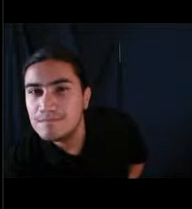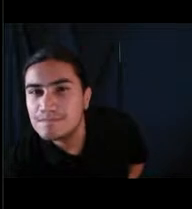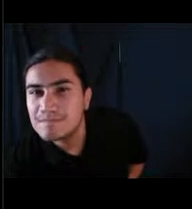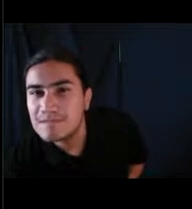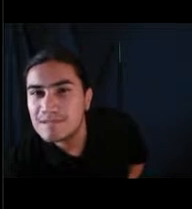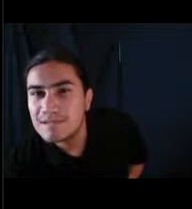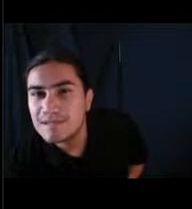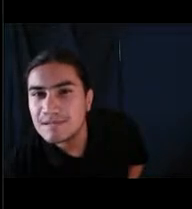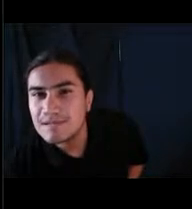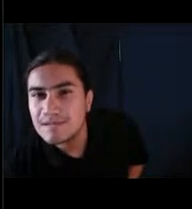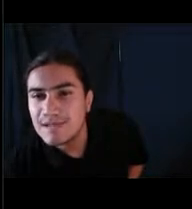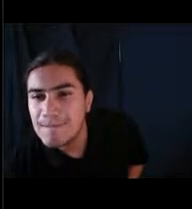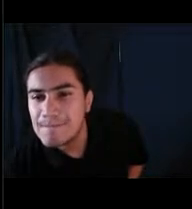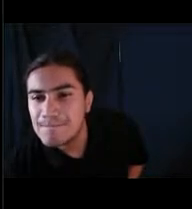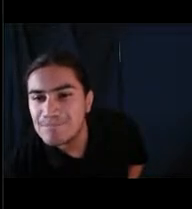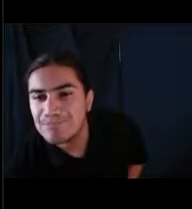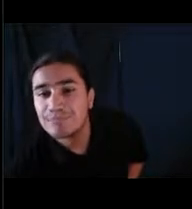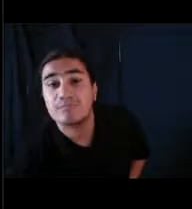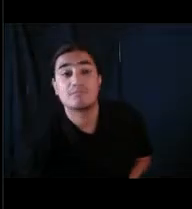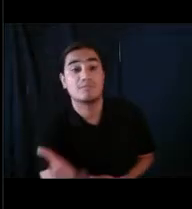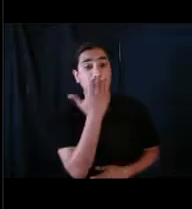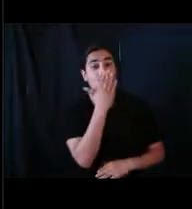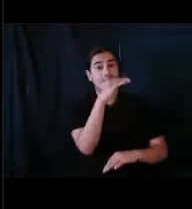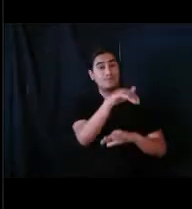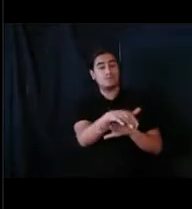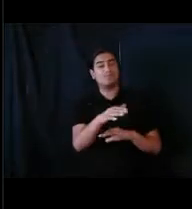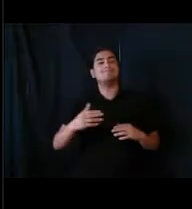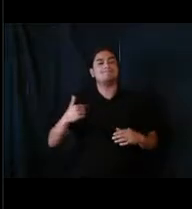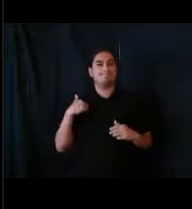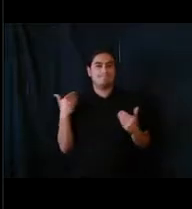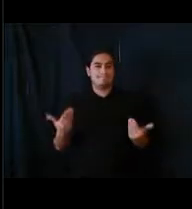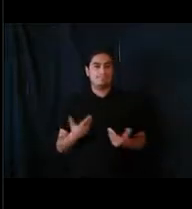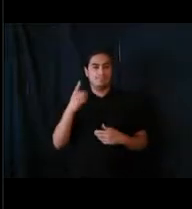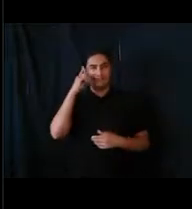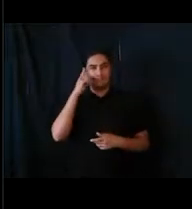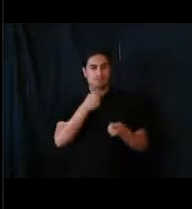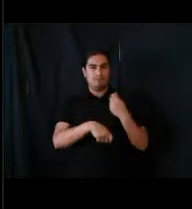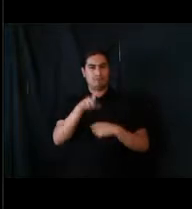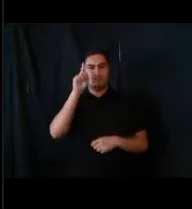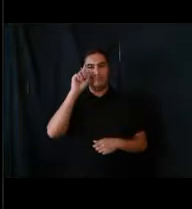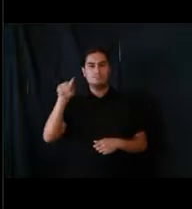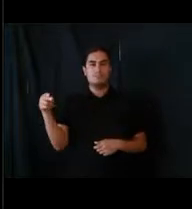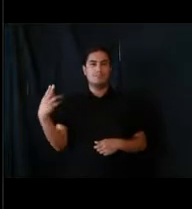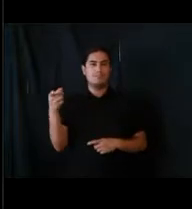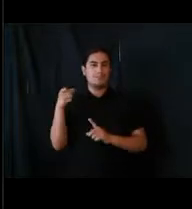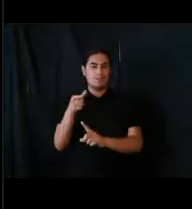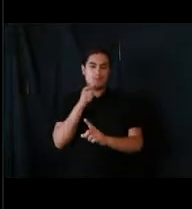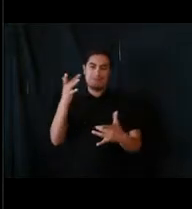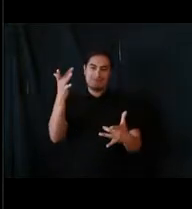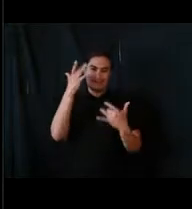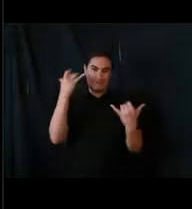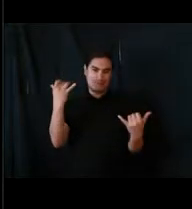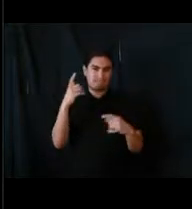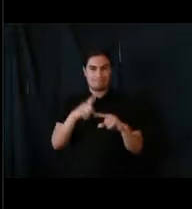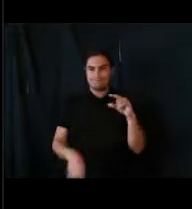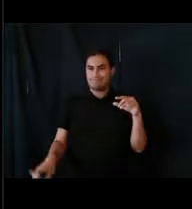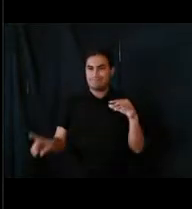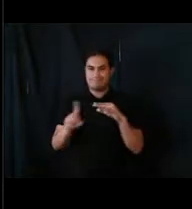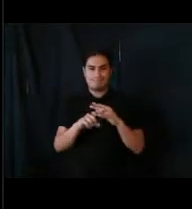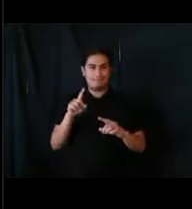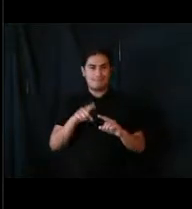good afternoon chairman commissioner stephen keck with caltrans uh filling in for keith who is under the weather today and not able to